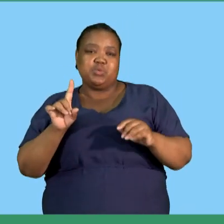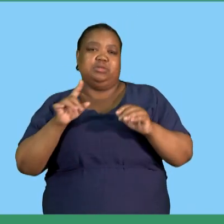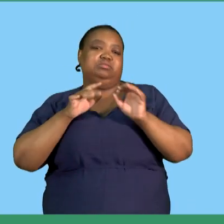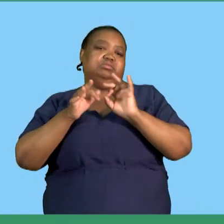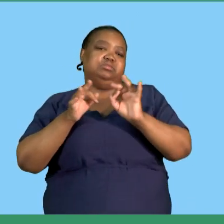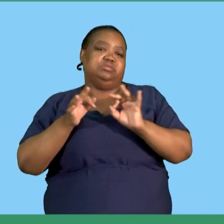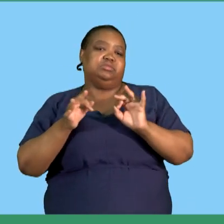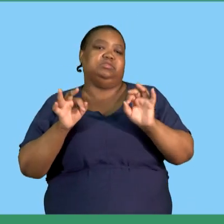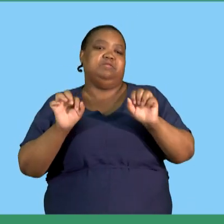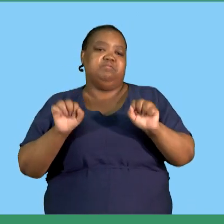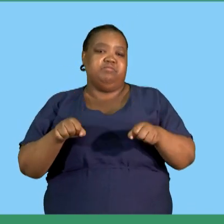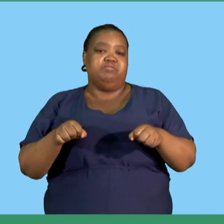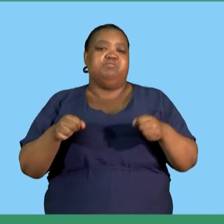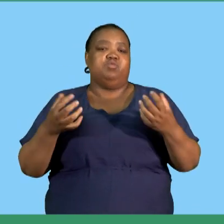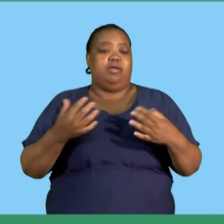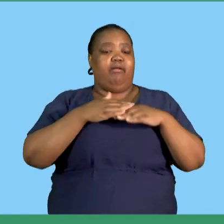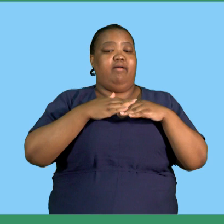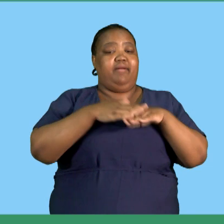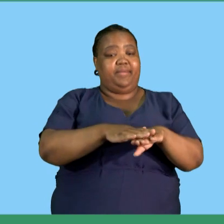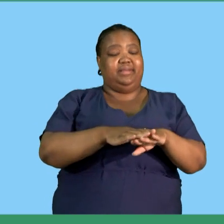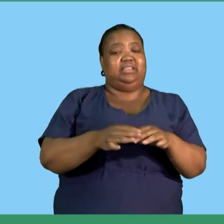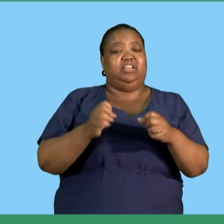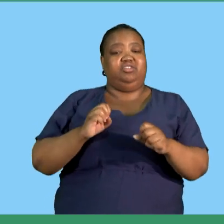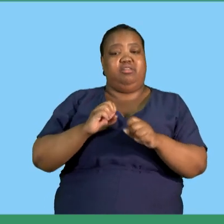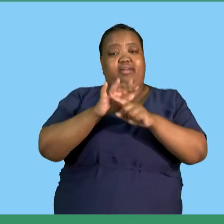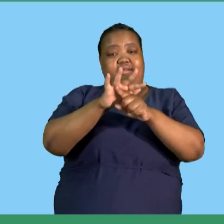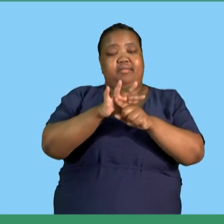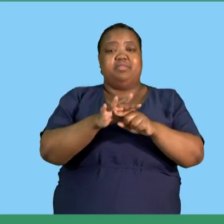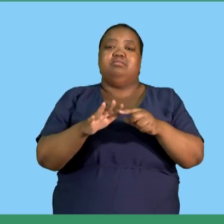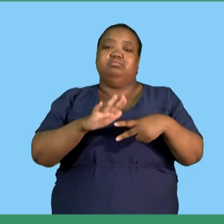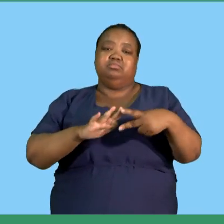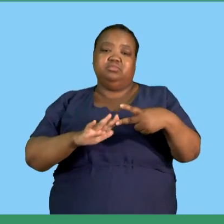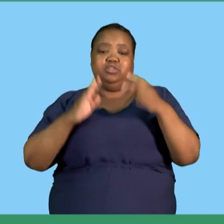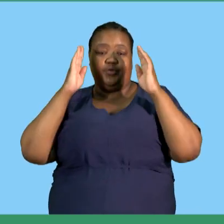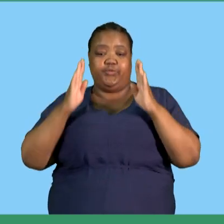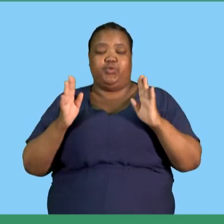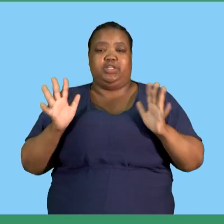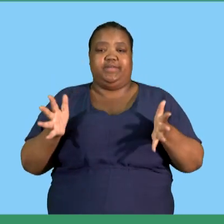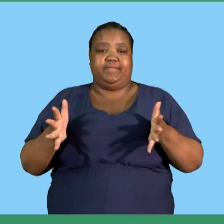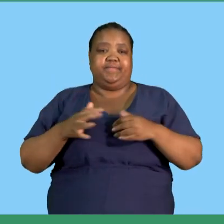solving techniques, the implications and the impacts. We only focused on two